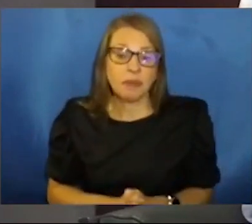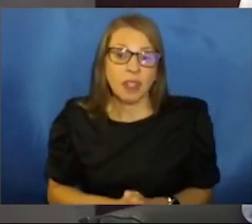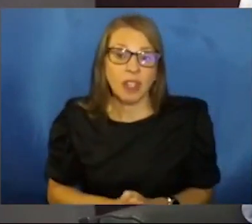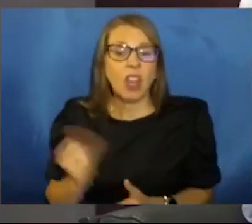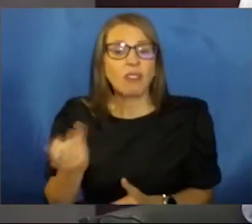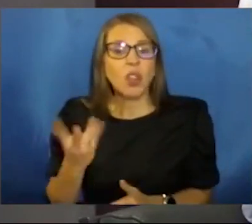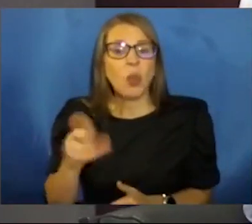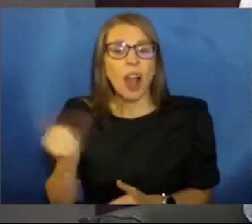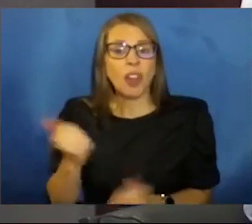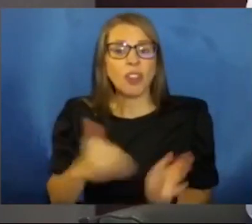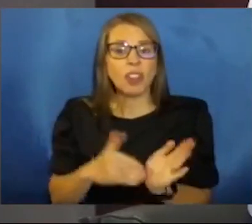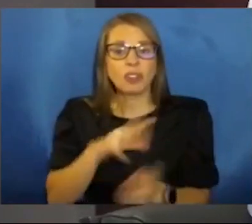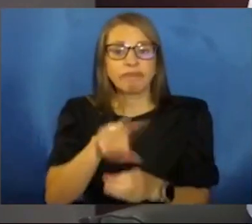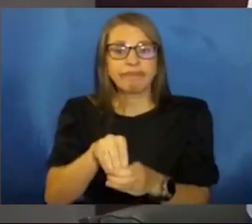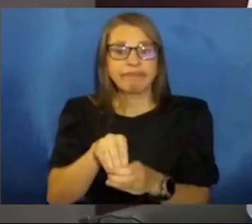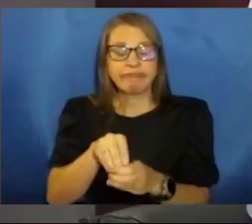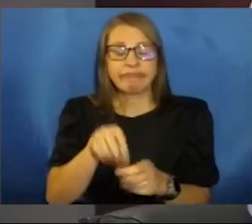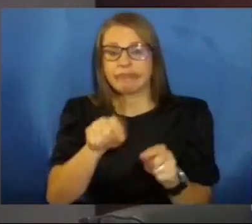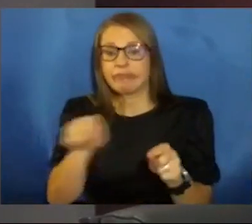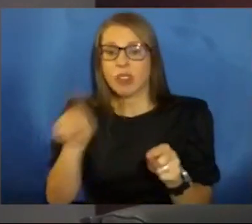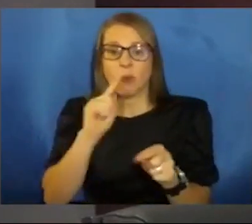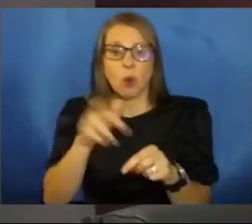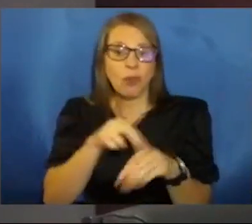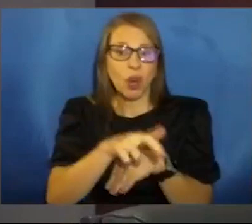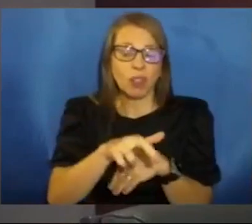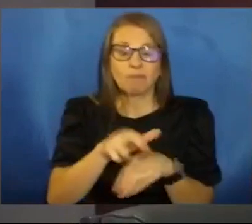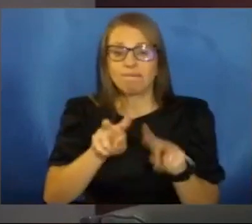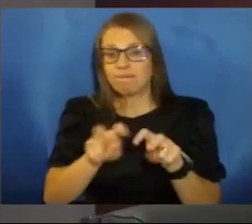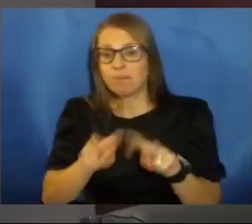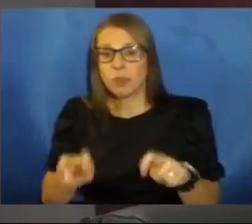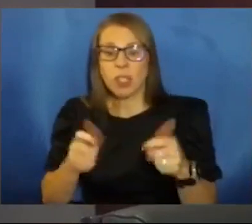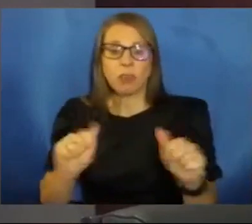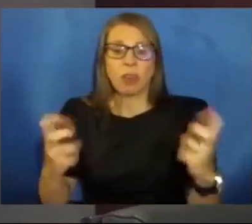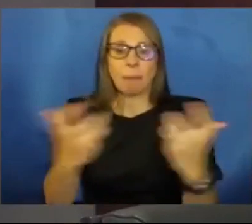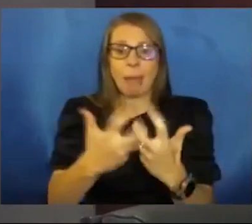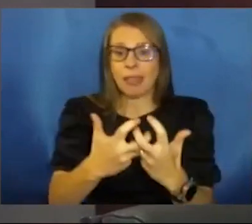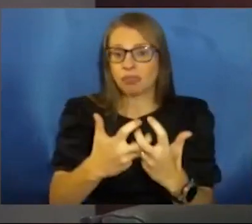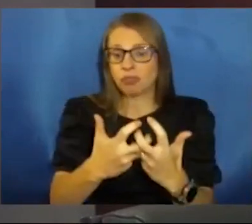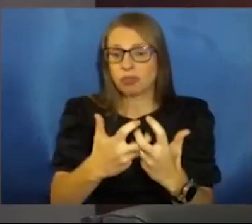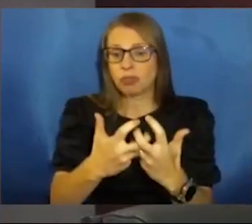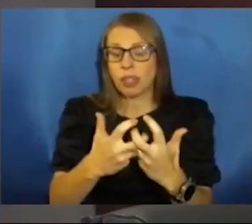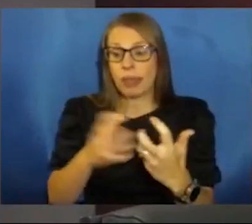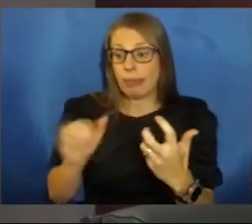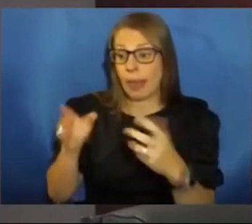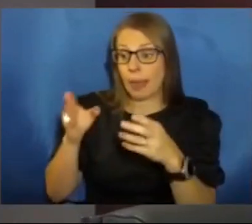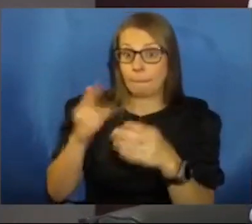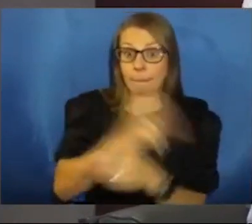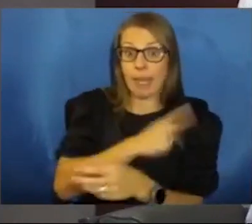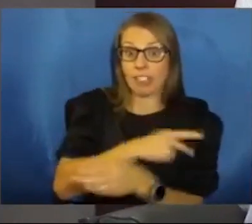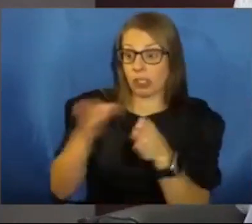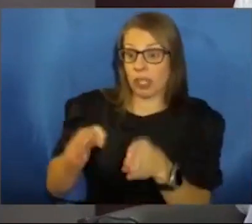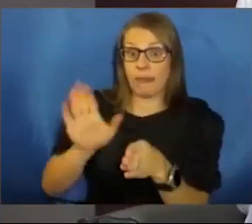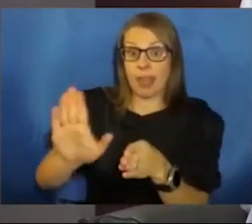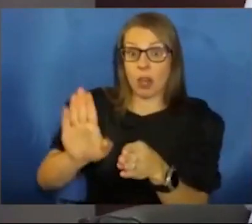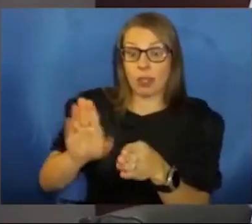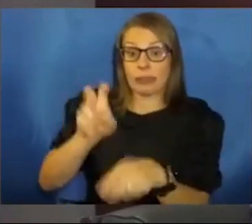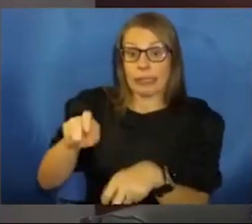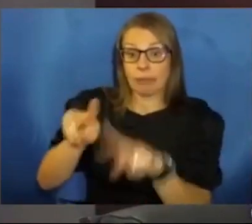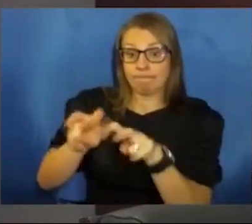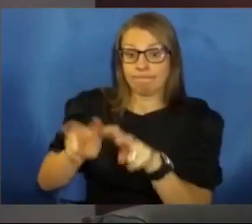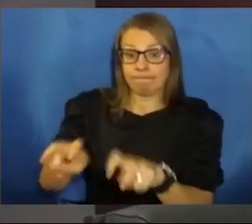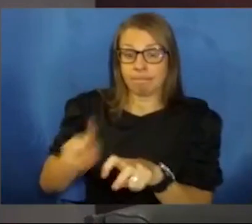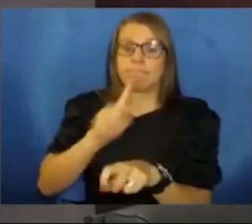Then we have physician advisors. There's three of us. I'm one that helps with that. And then a couple of